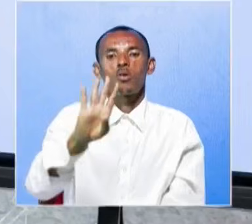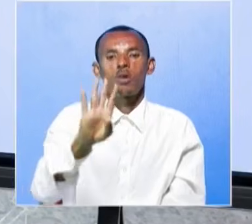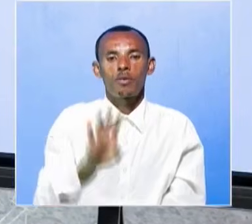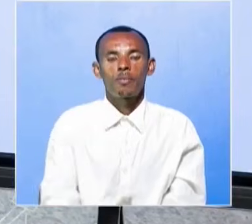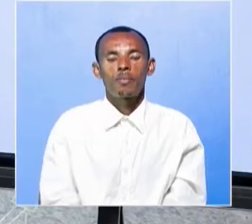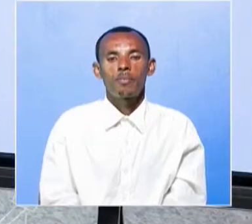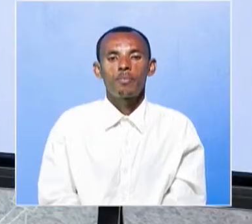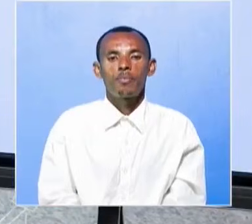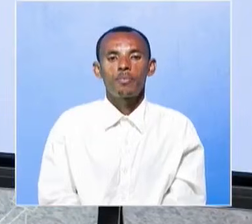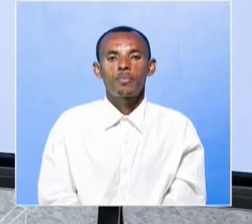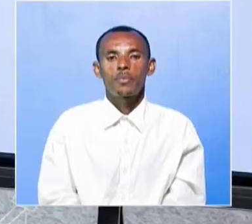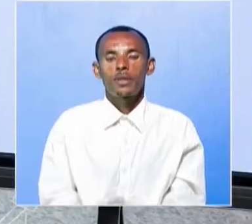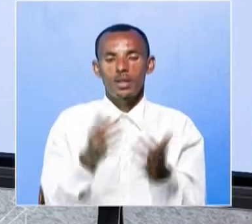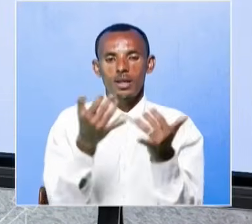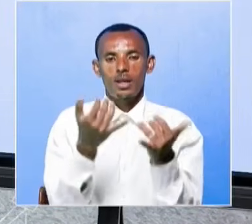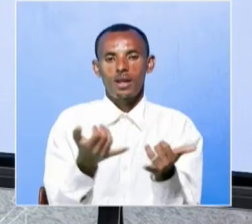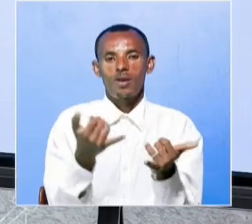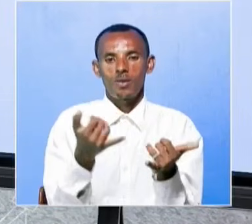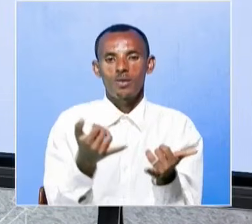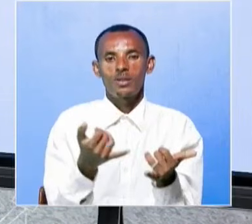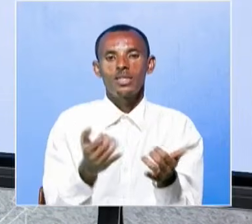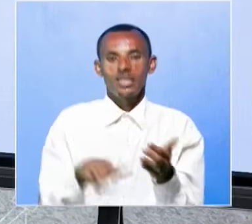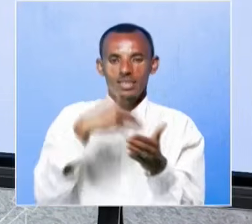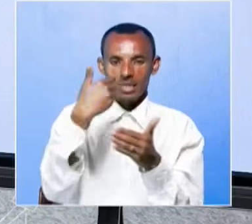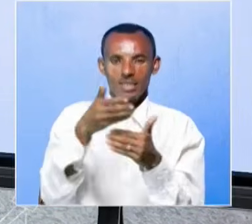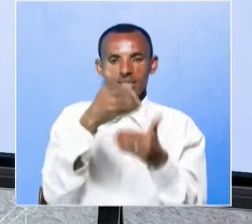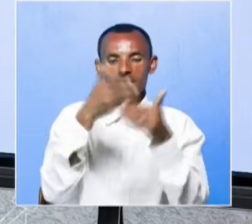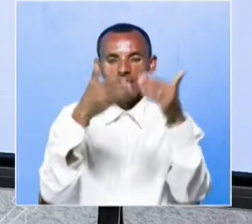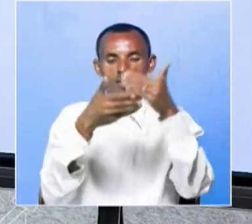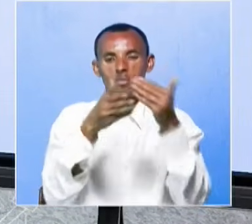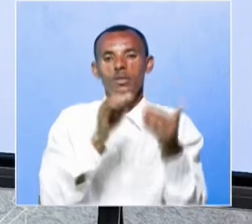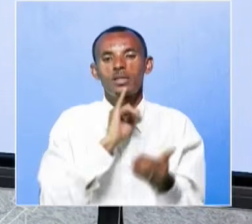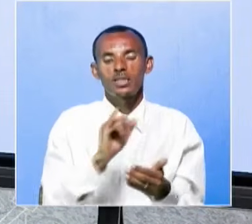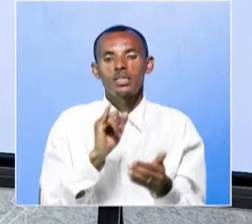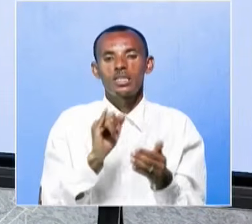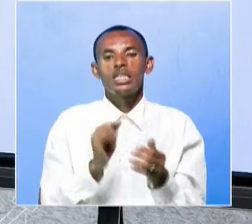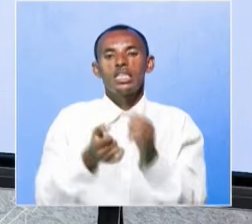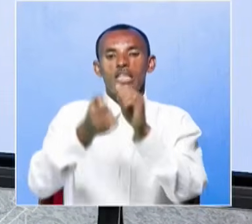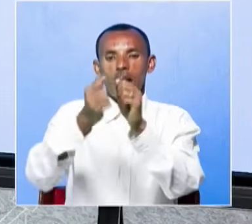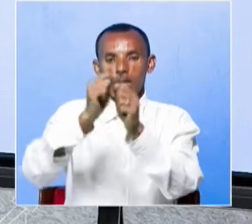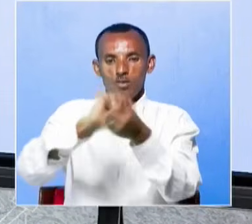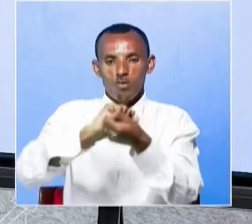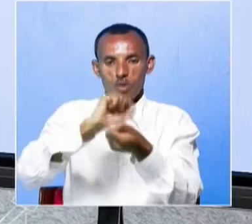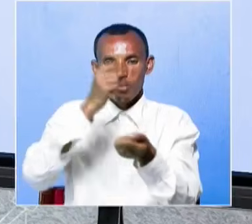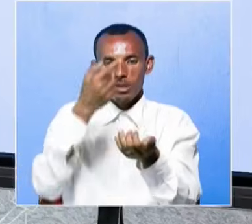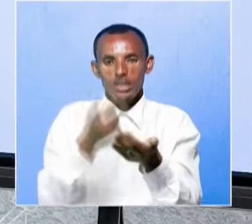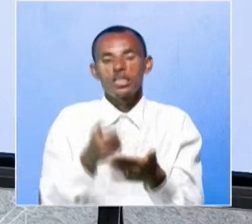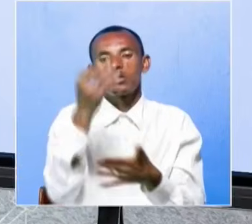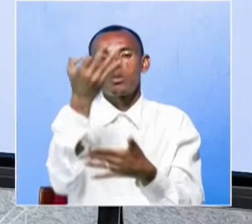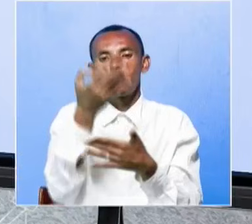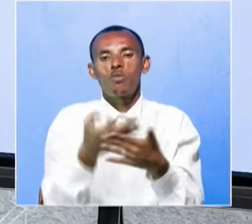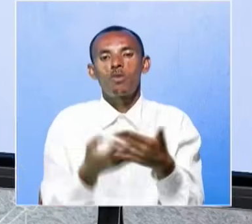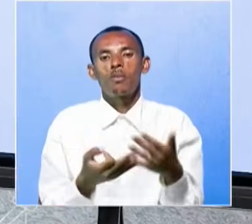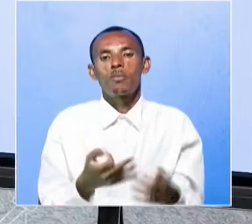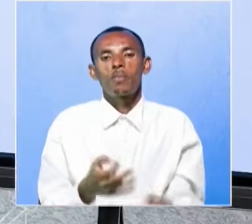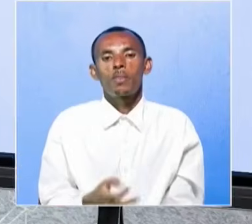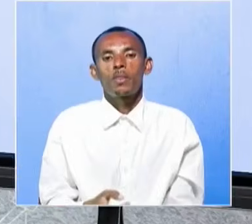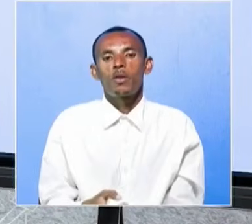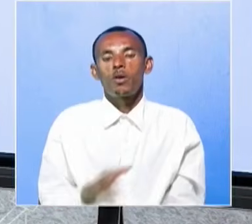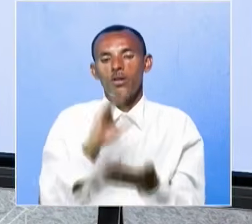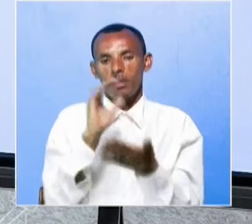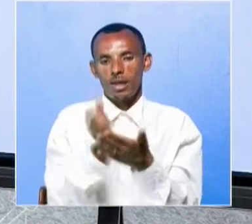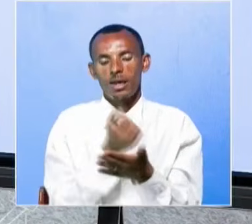Okay, now the next step is we need to transform this 4. Okay, or take